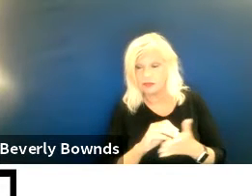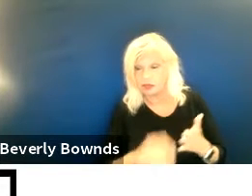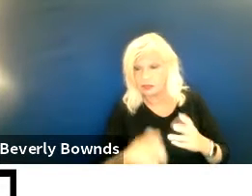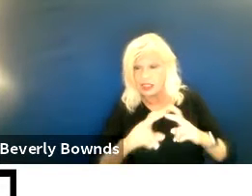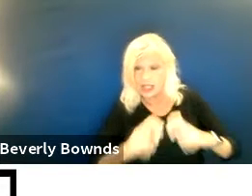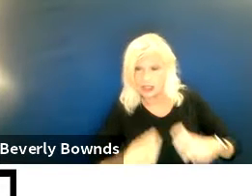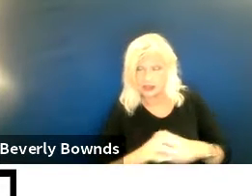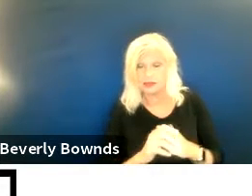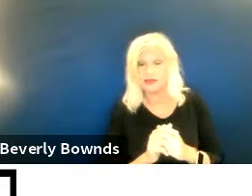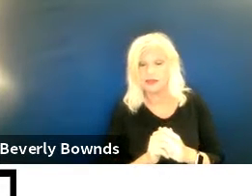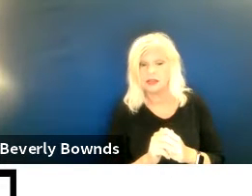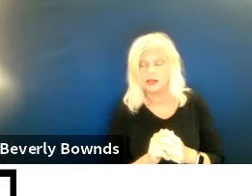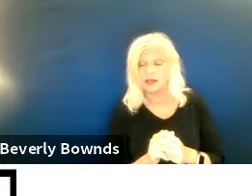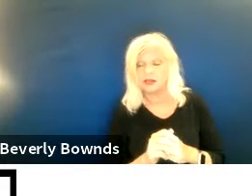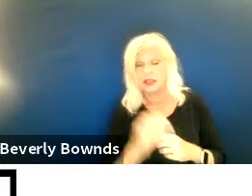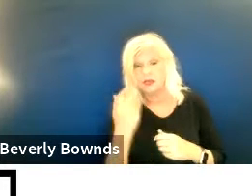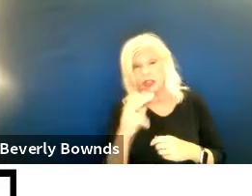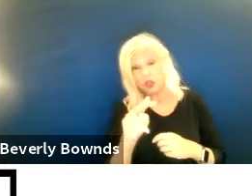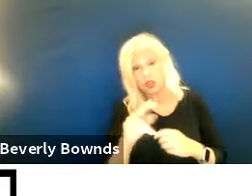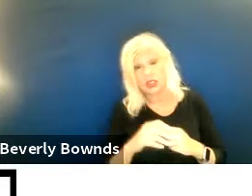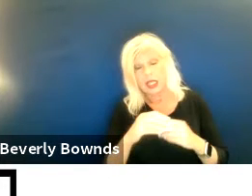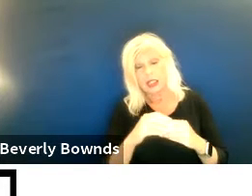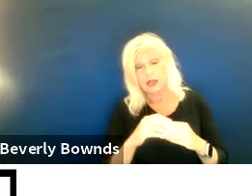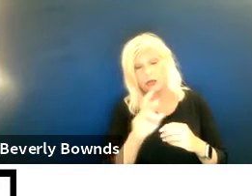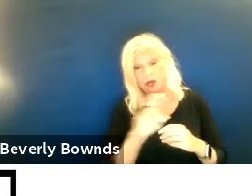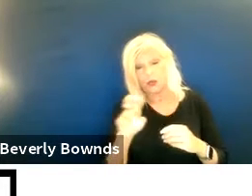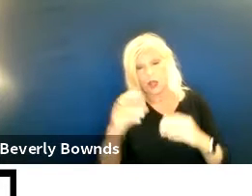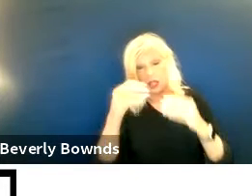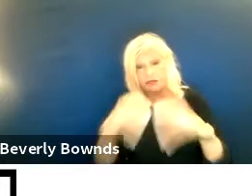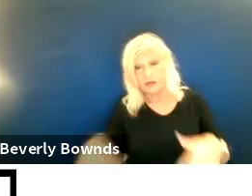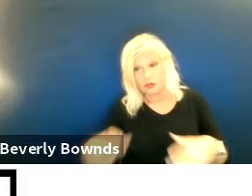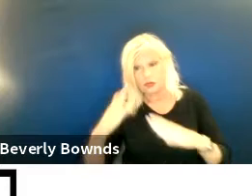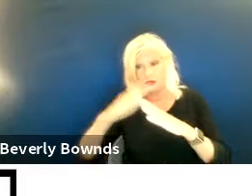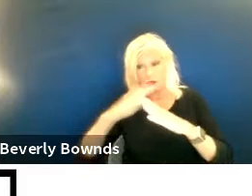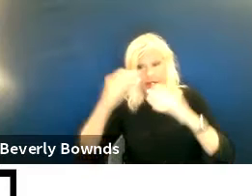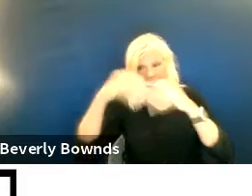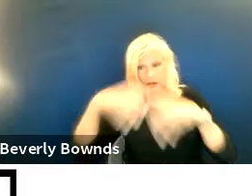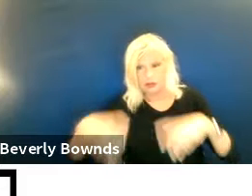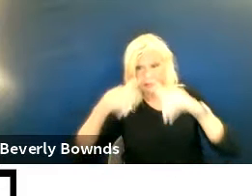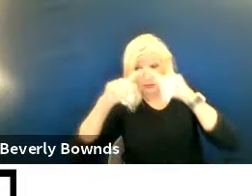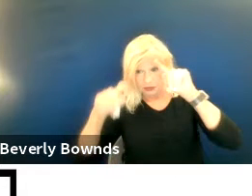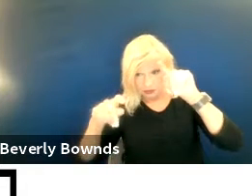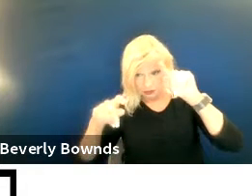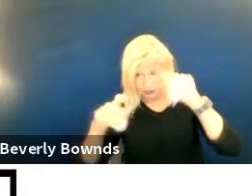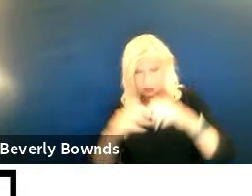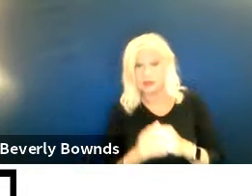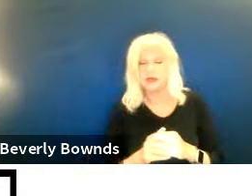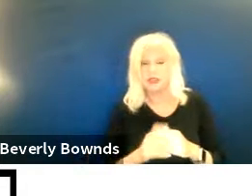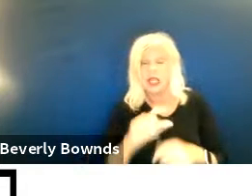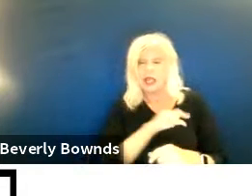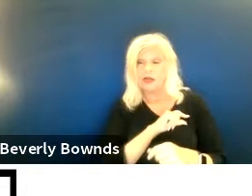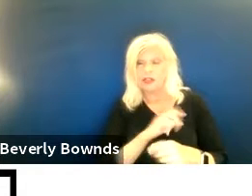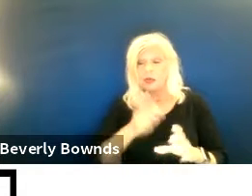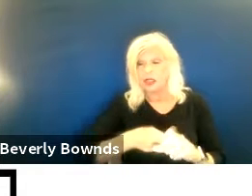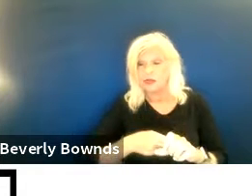analyses. So if we look at the flow chart on the right from the top, Eligible enrolled participants will be randomized